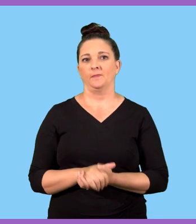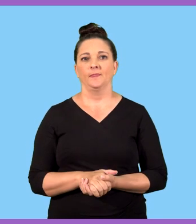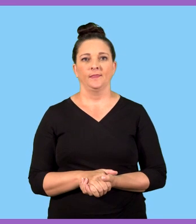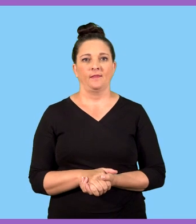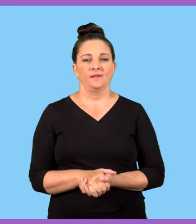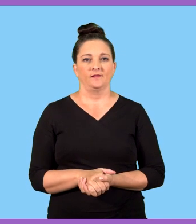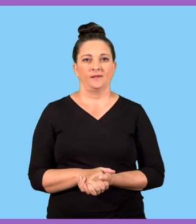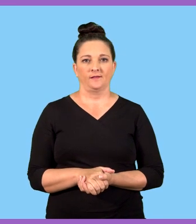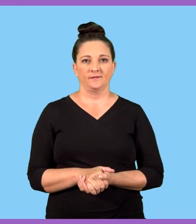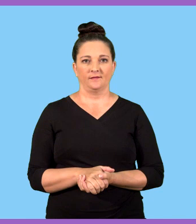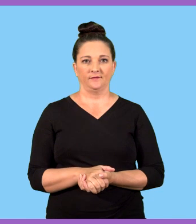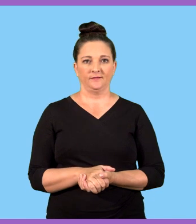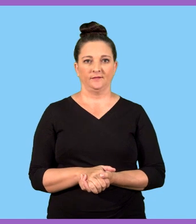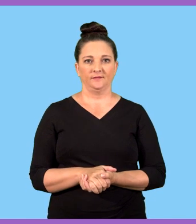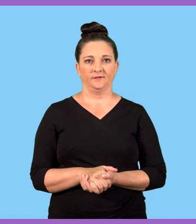Continuous.